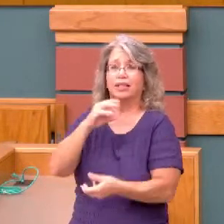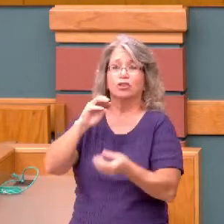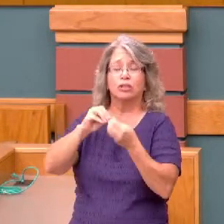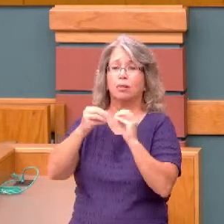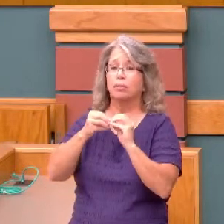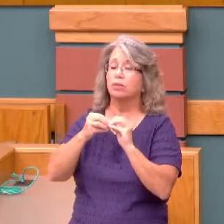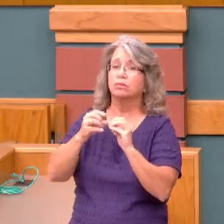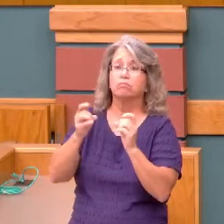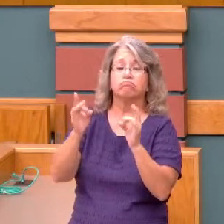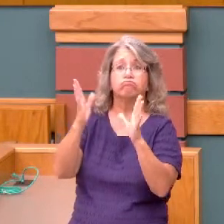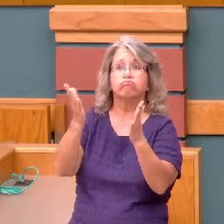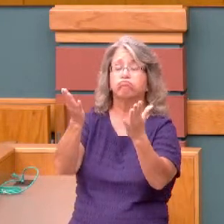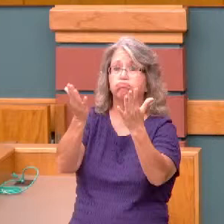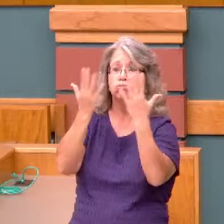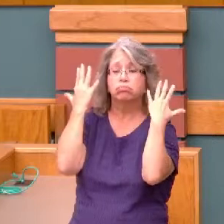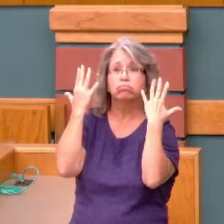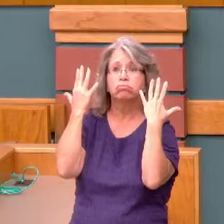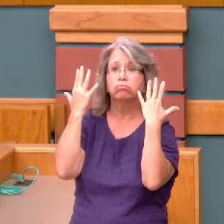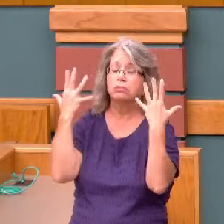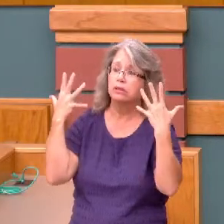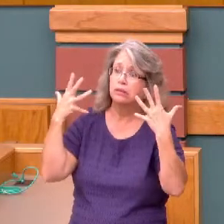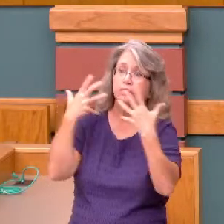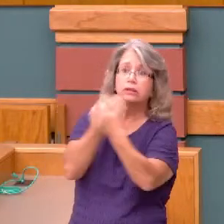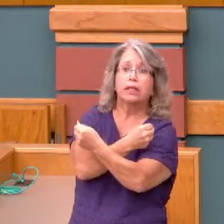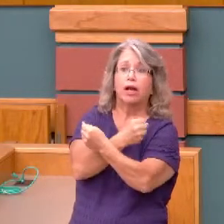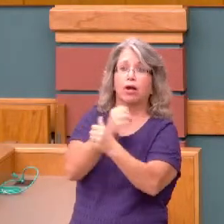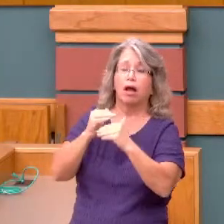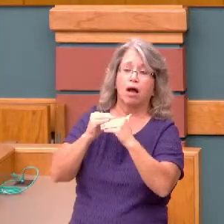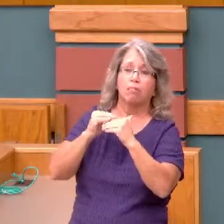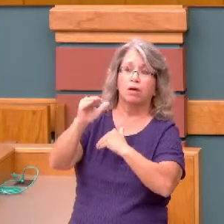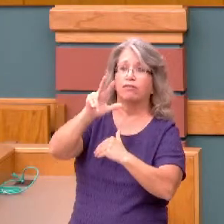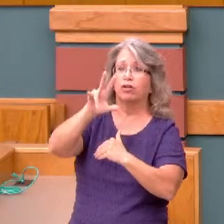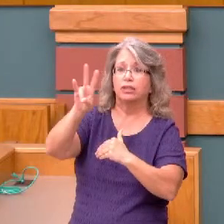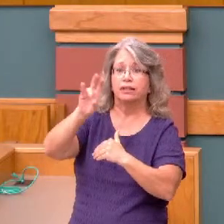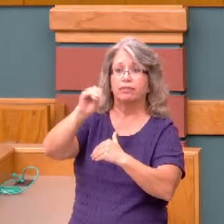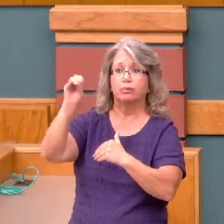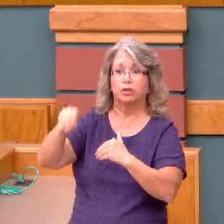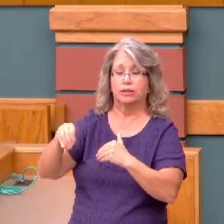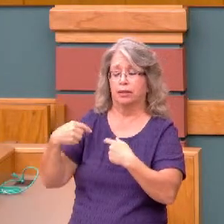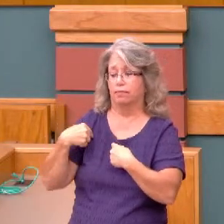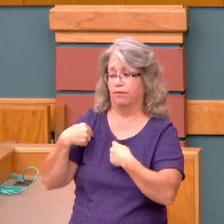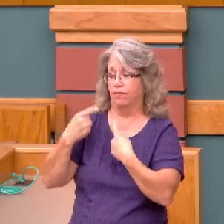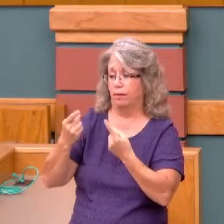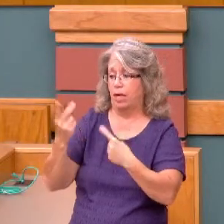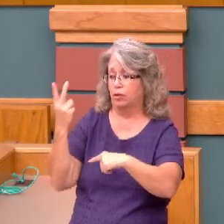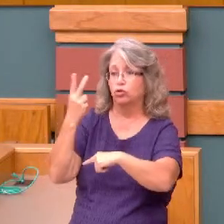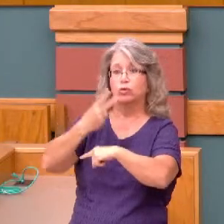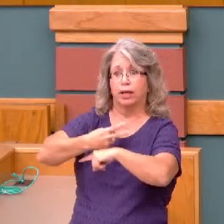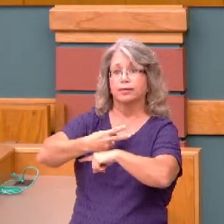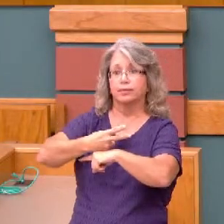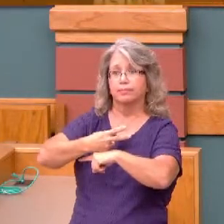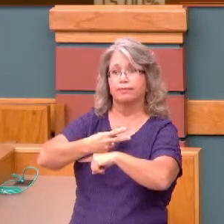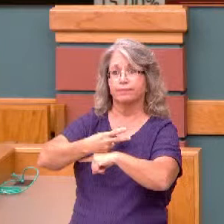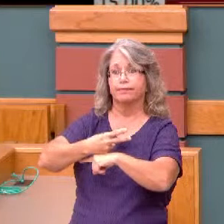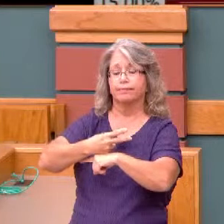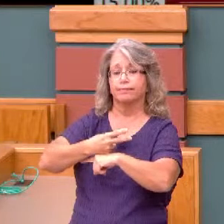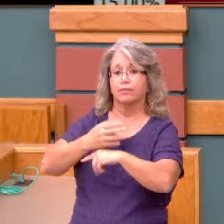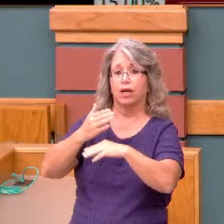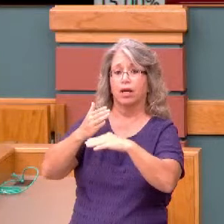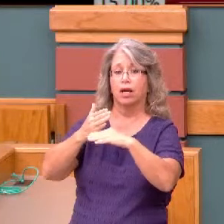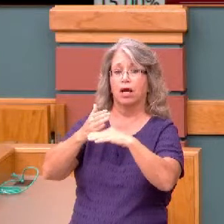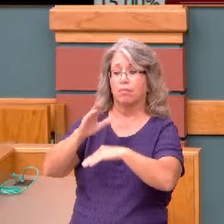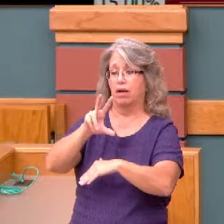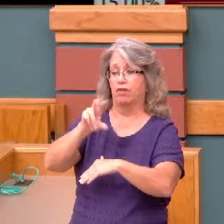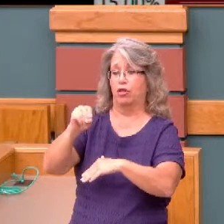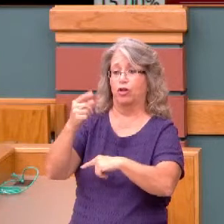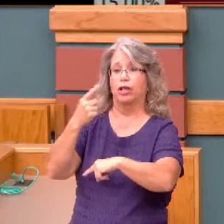above 37%, and they have been at this level for the past 2 days. They have been above